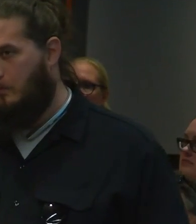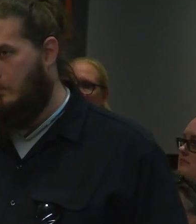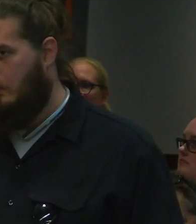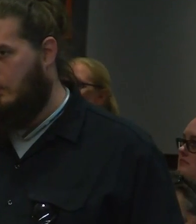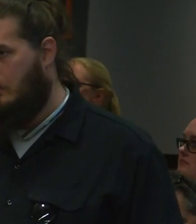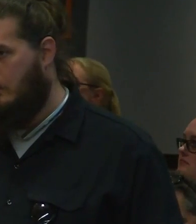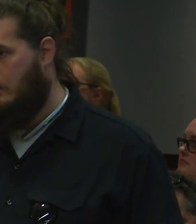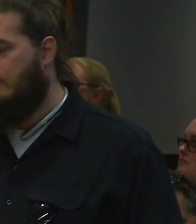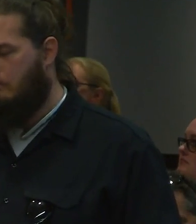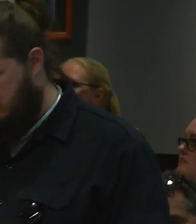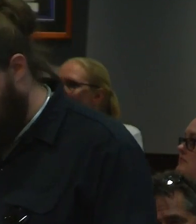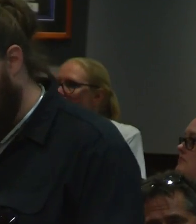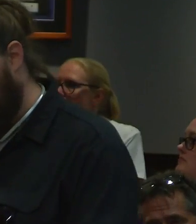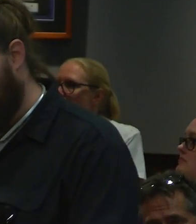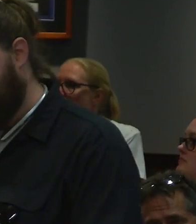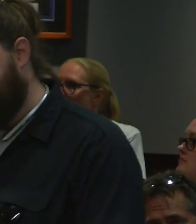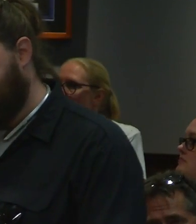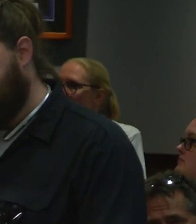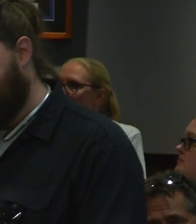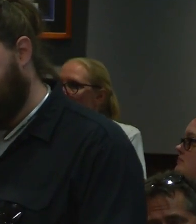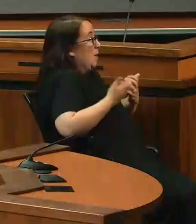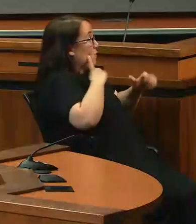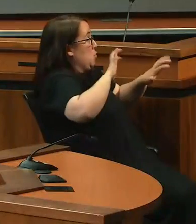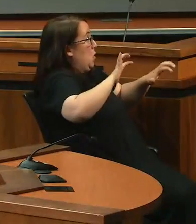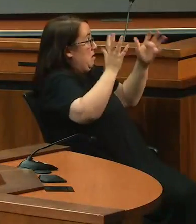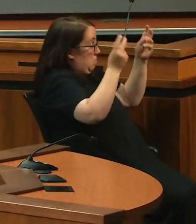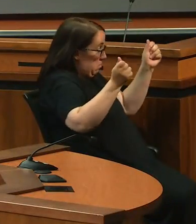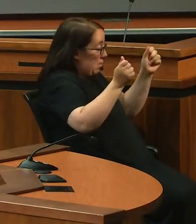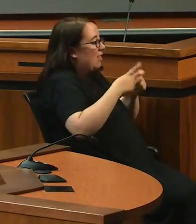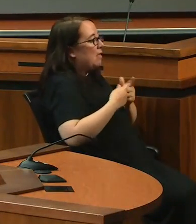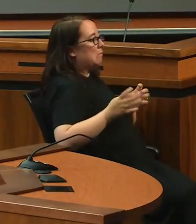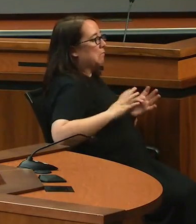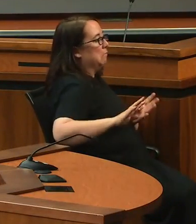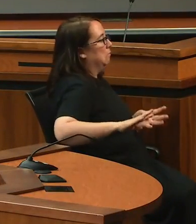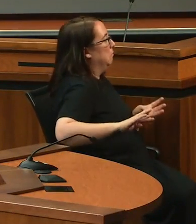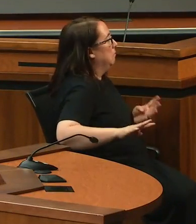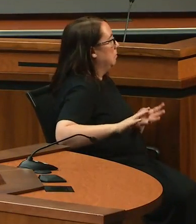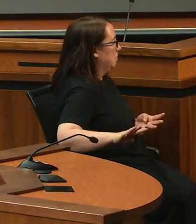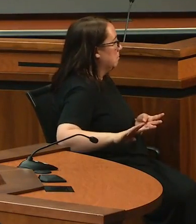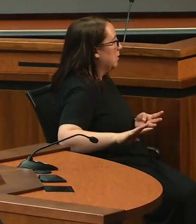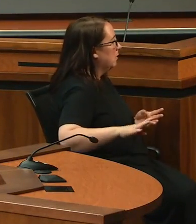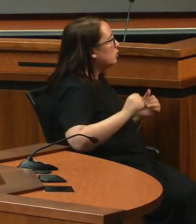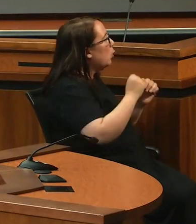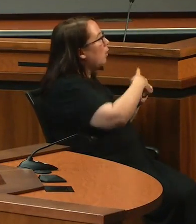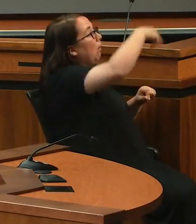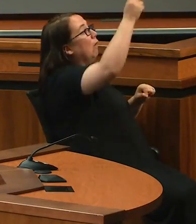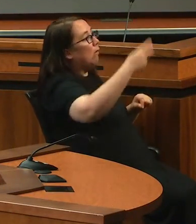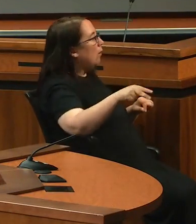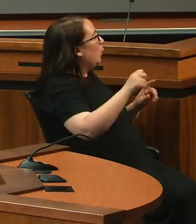just holding on to that water, waiting for the storm peak to pass, and then letting it out so that that peak is diminished. Thank you. Yep.